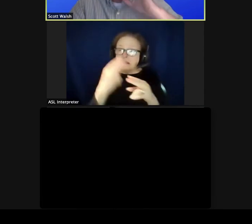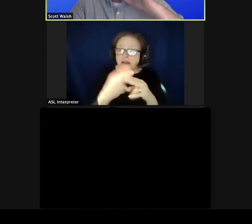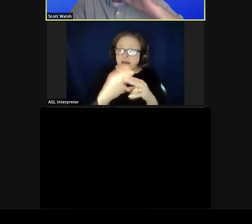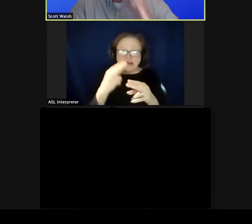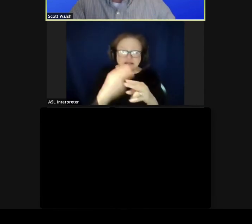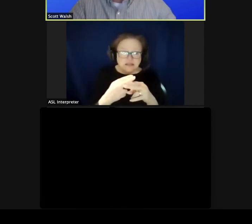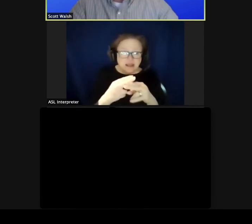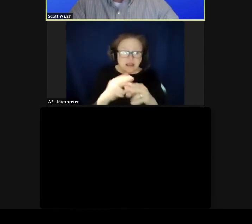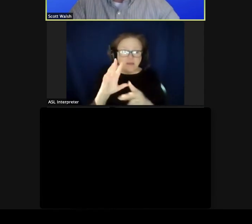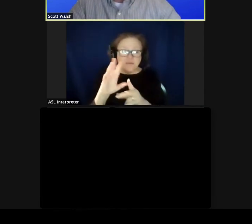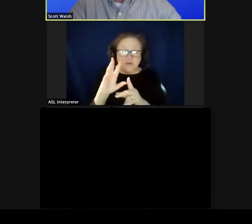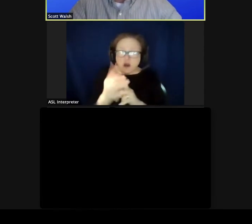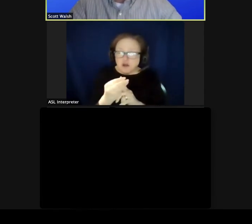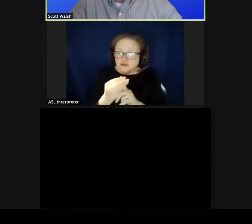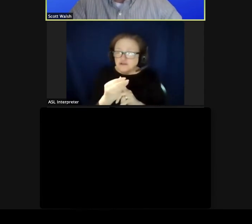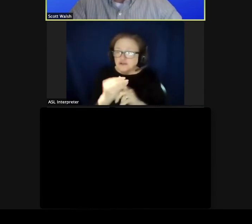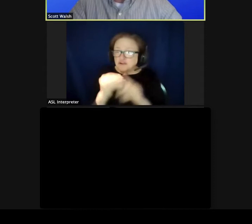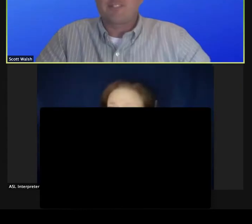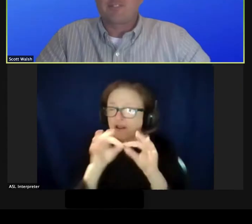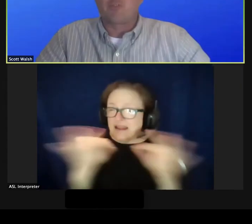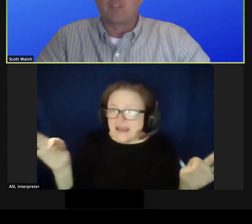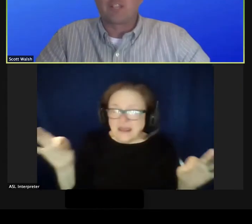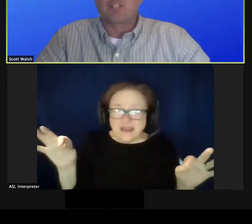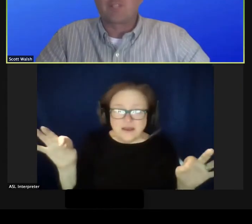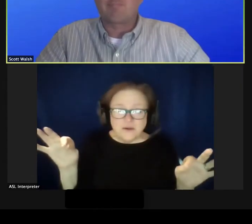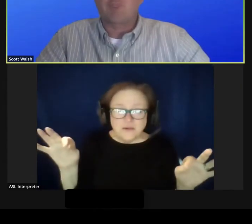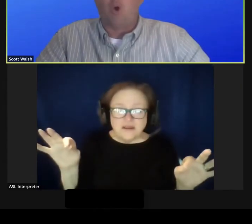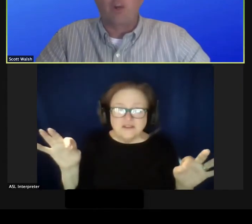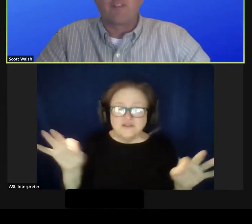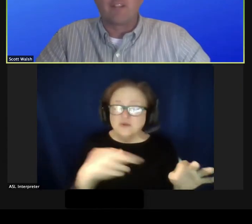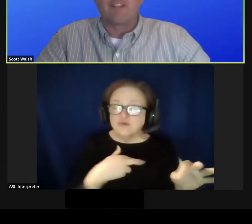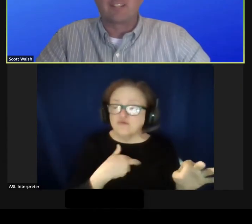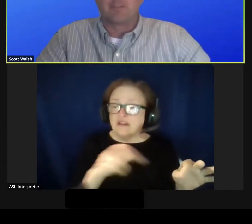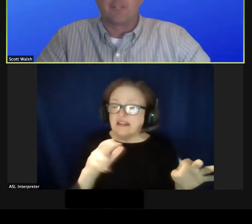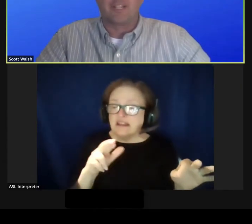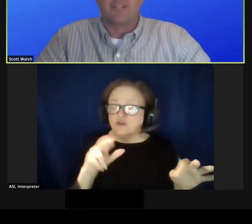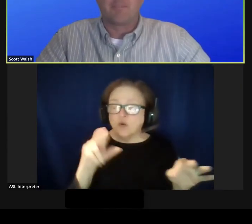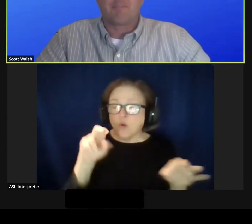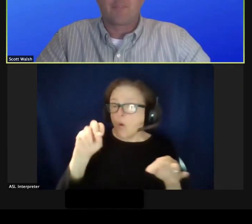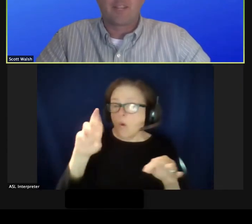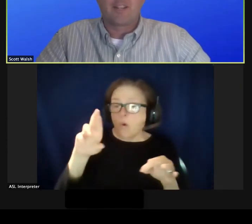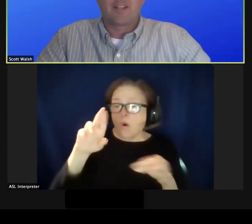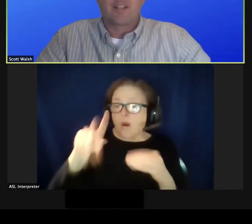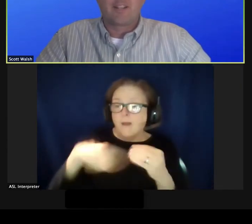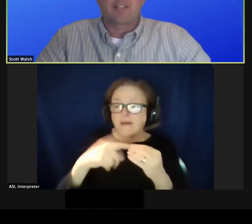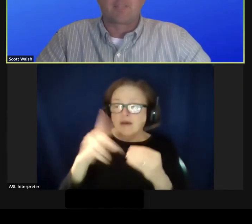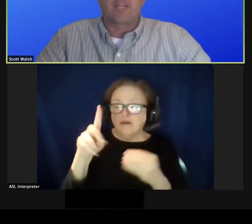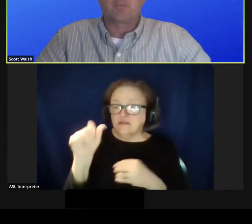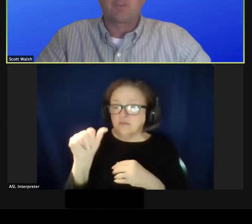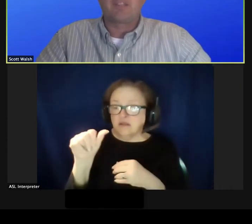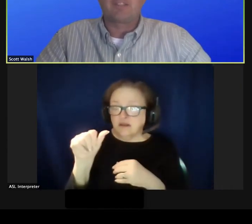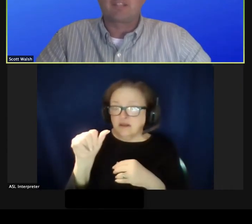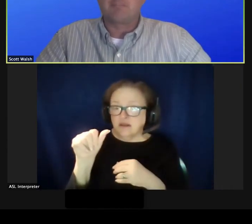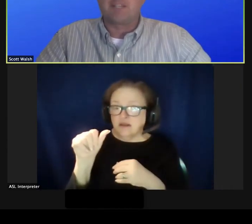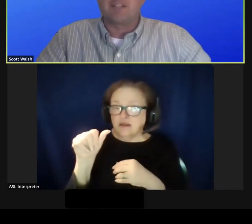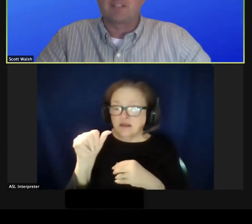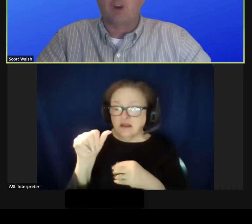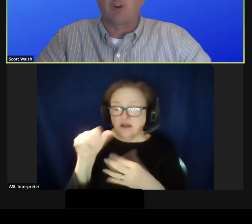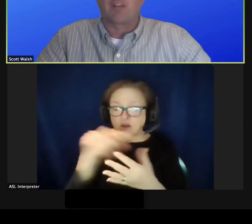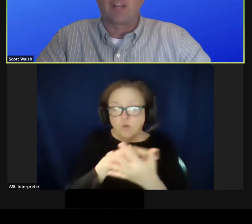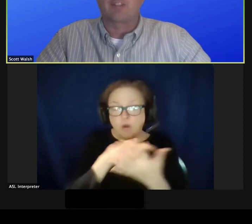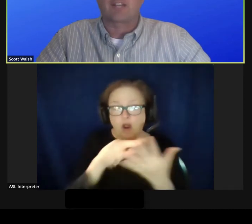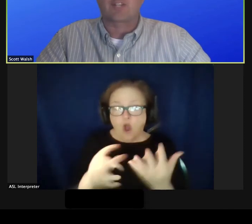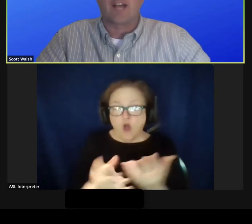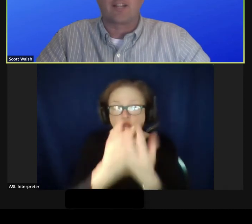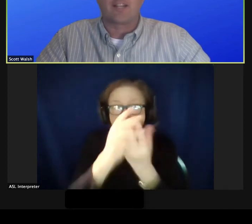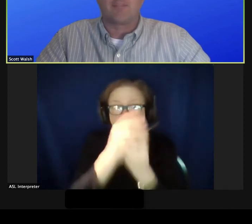culture, language, religion, or even a disability. The place where these things meet is